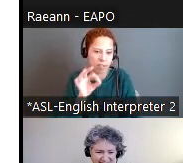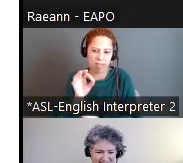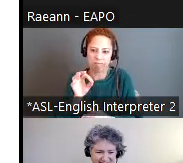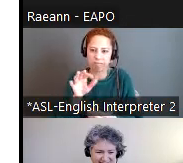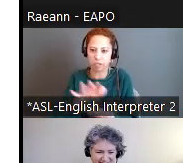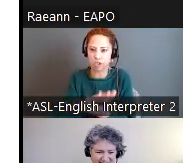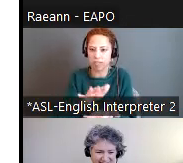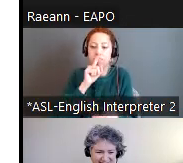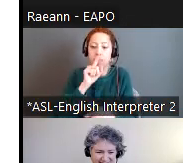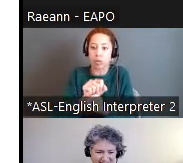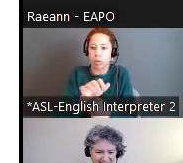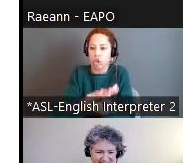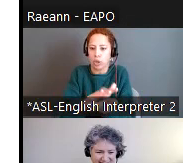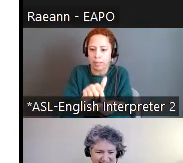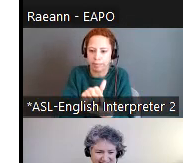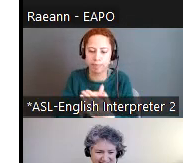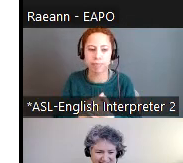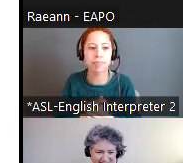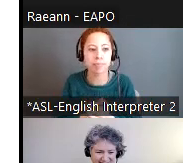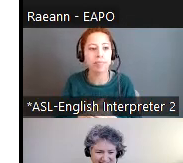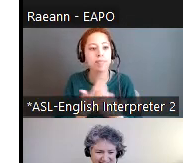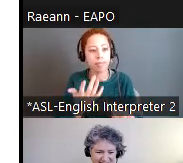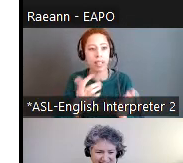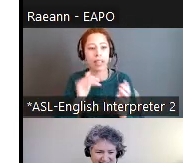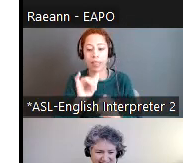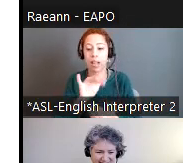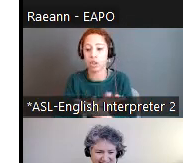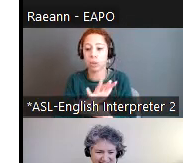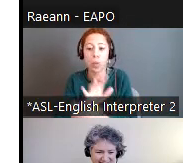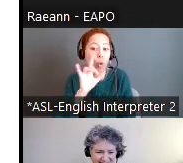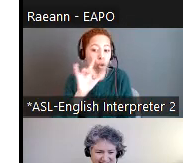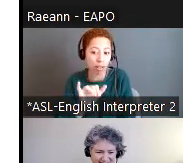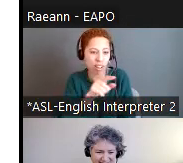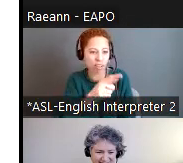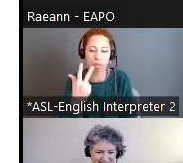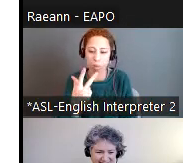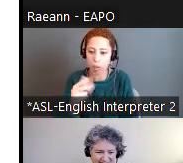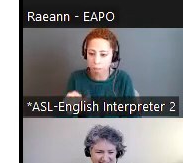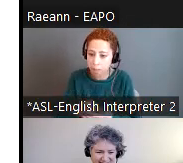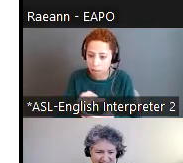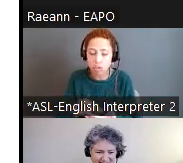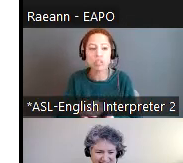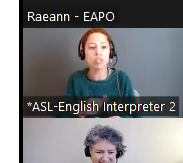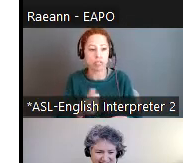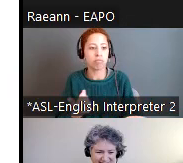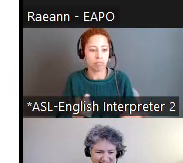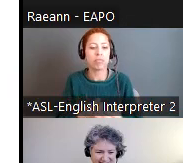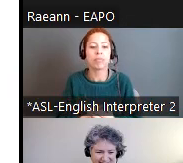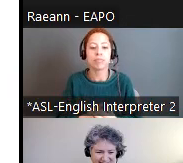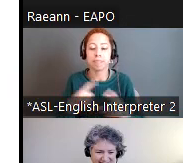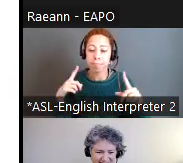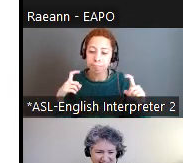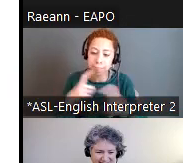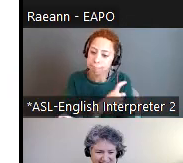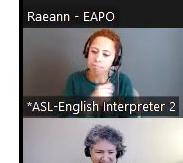So here I've got an example of what the form is going to look like. It's just a 3-page form. It's not too